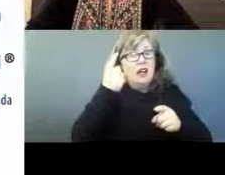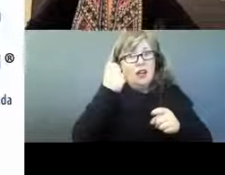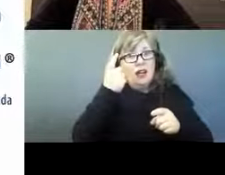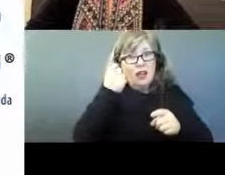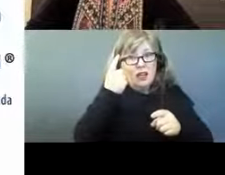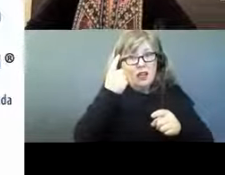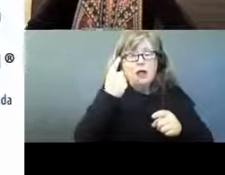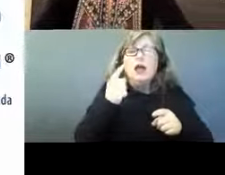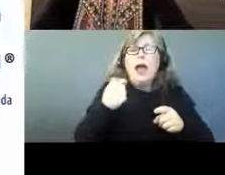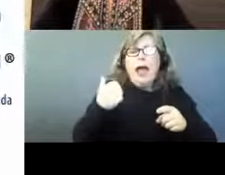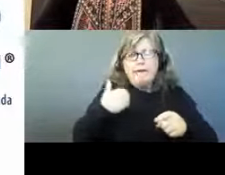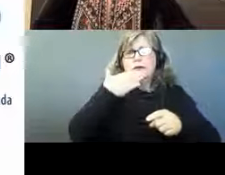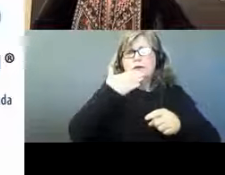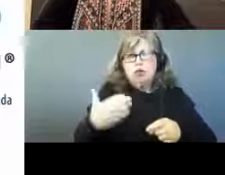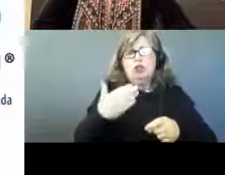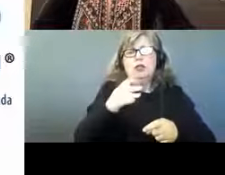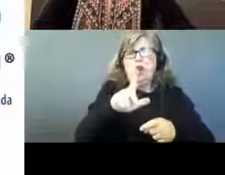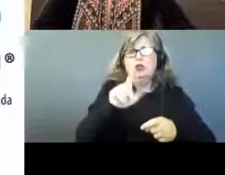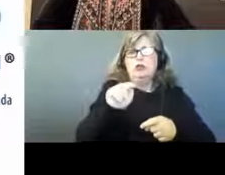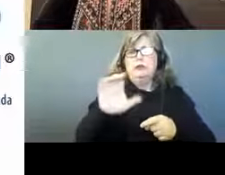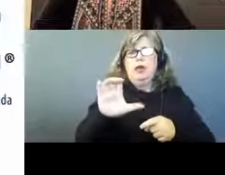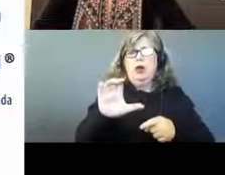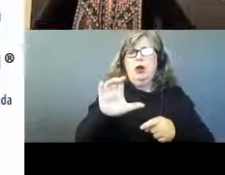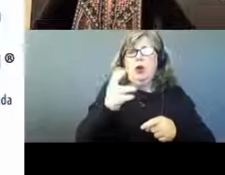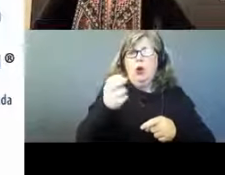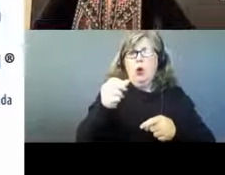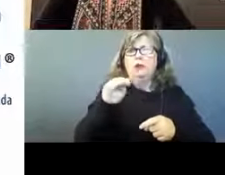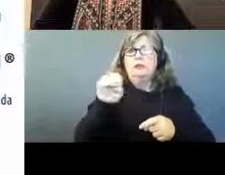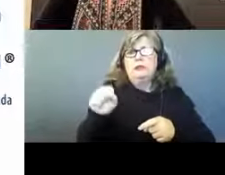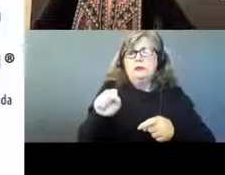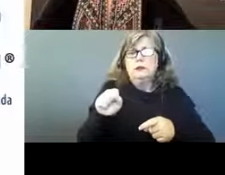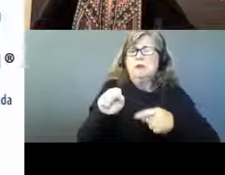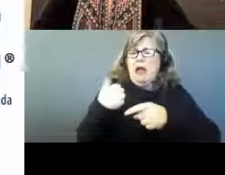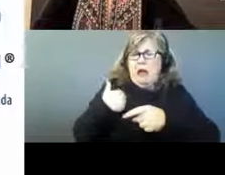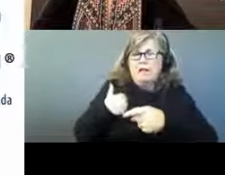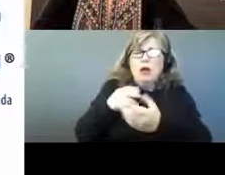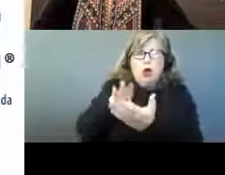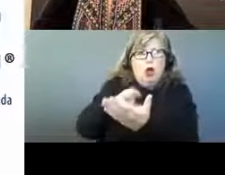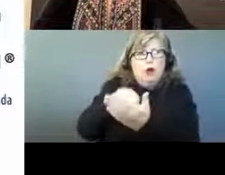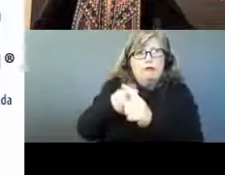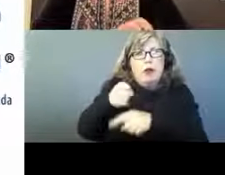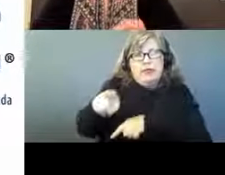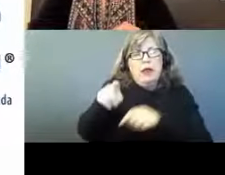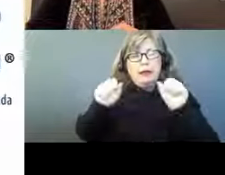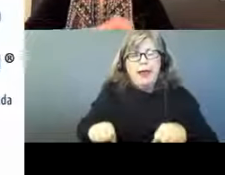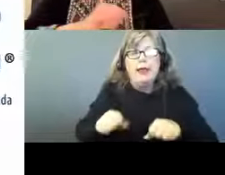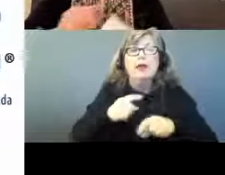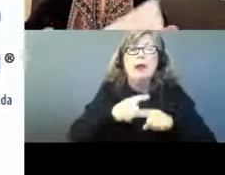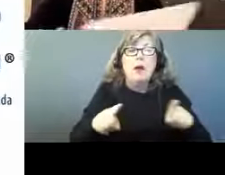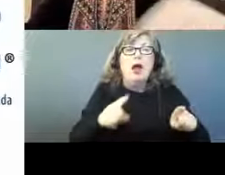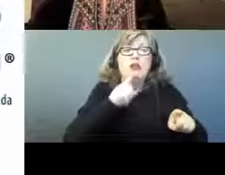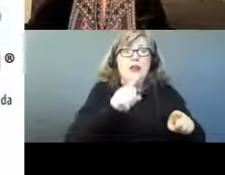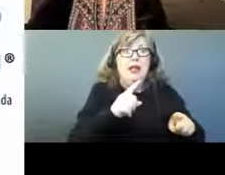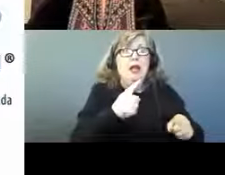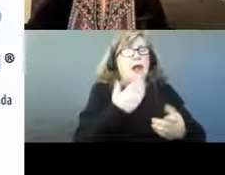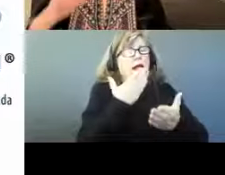homes in Canada, and we can certainly learn from them. But we need to acknowledge that there is a mountain of evidence that we have a huge problem on